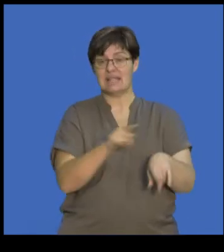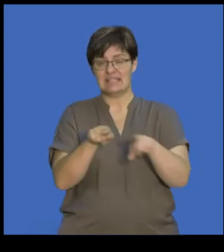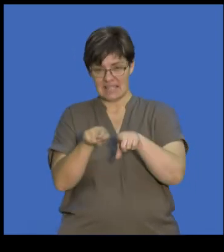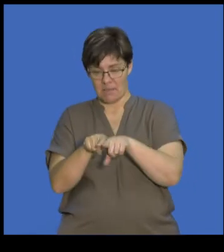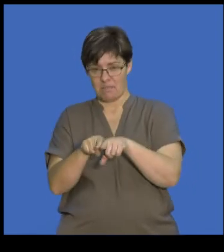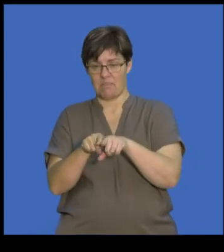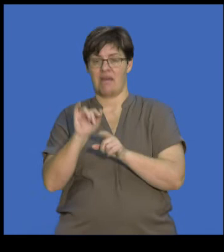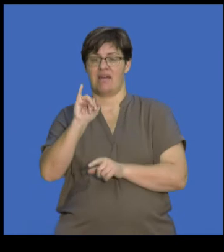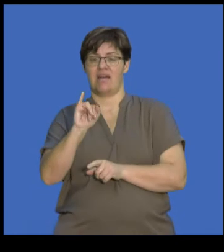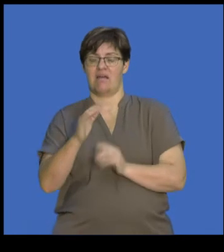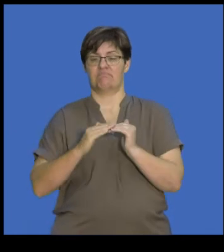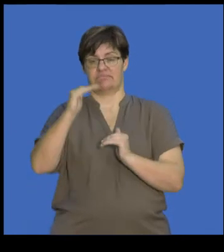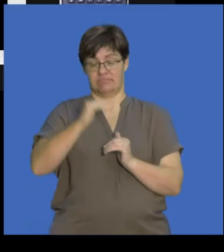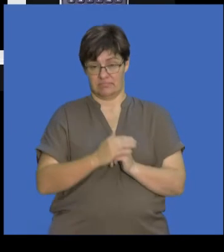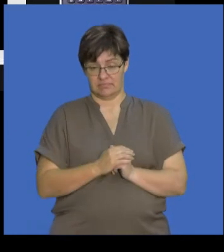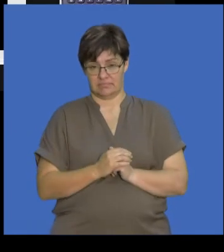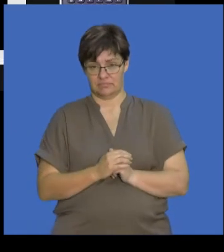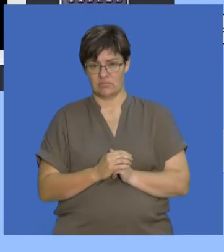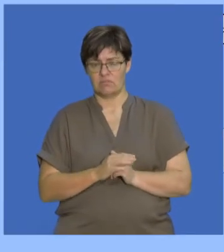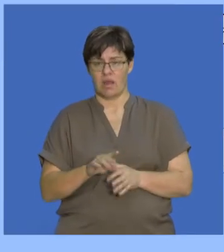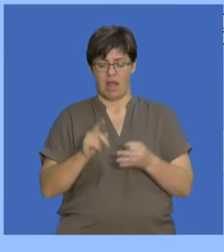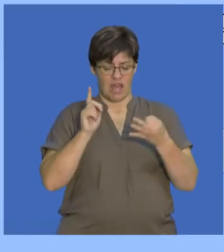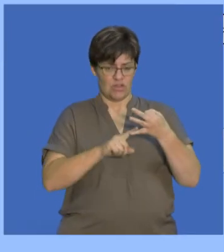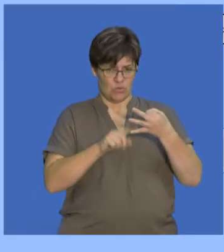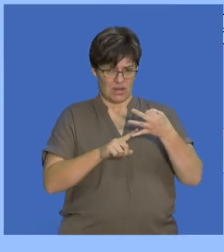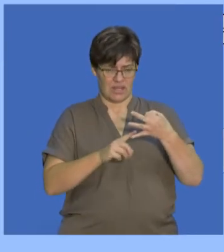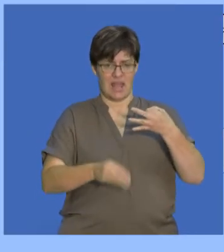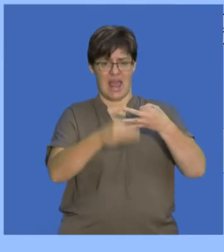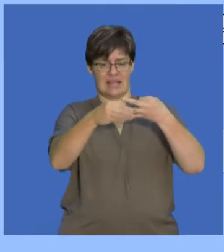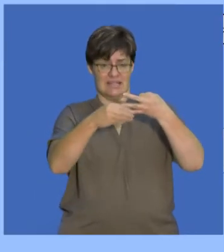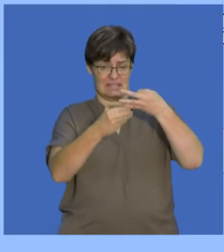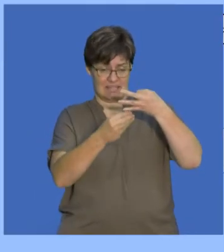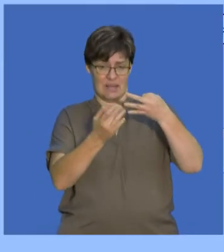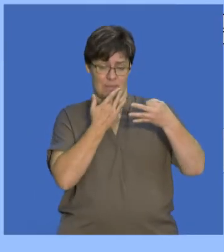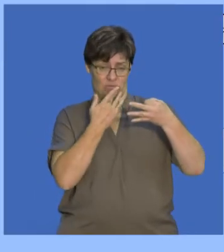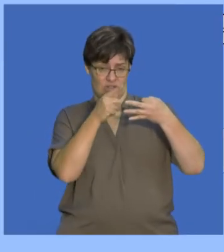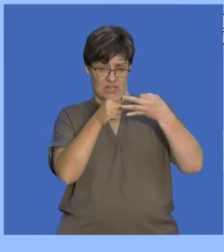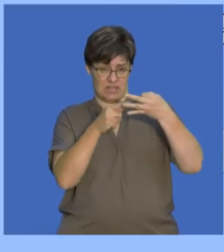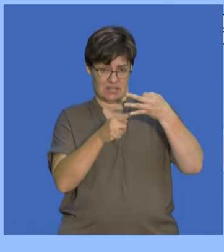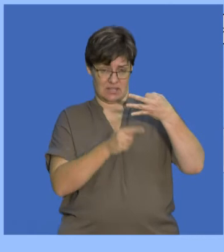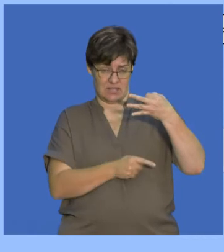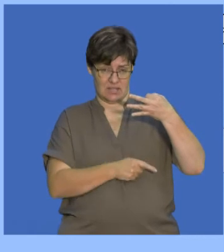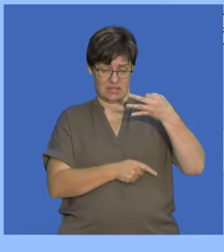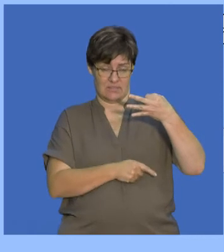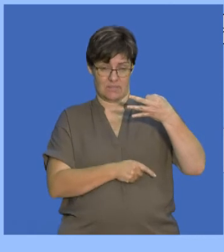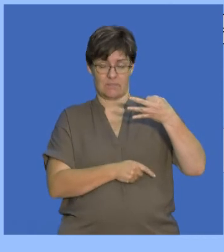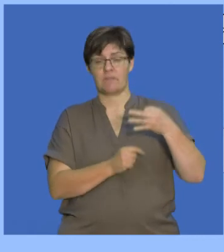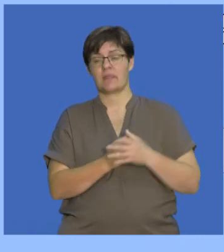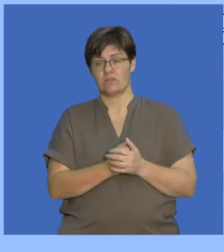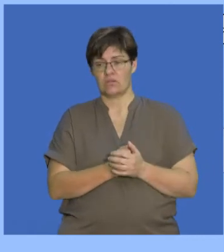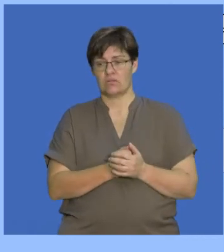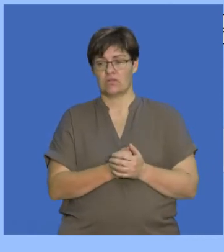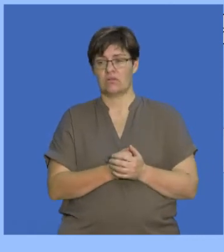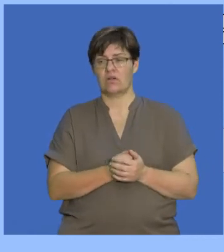Okay, let's make it 3 times as big, which is corresponding to 3 cells. So this is going to be